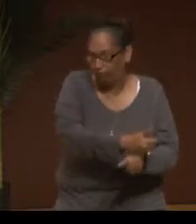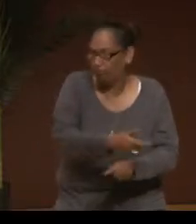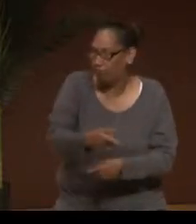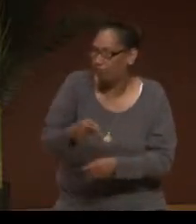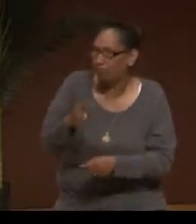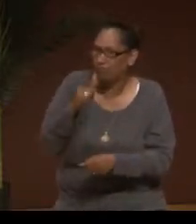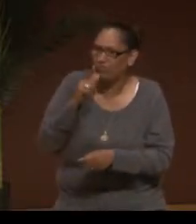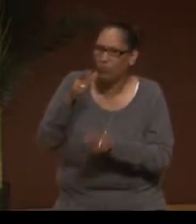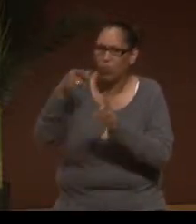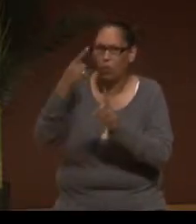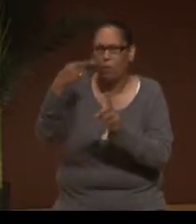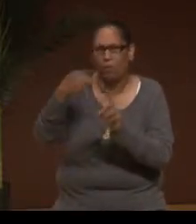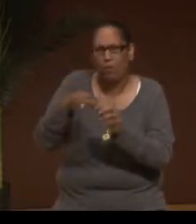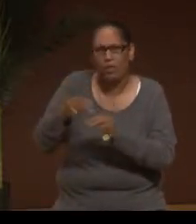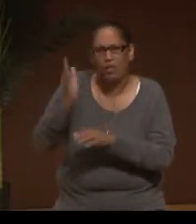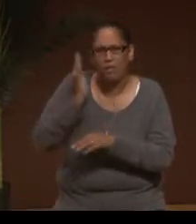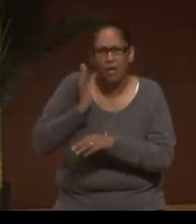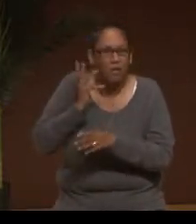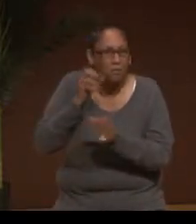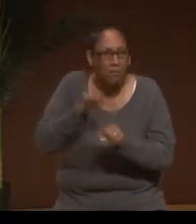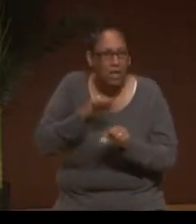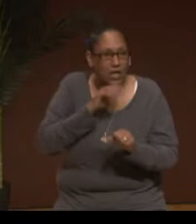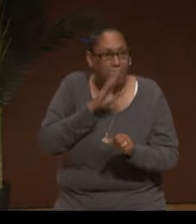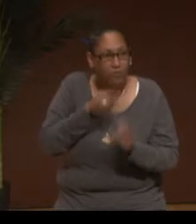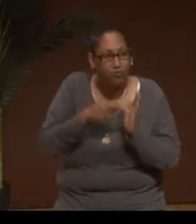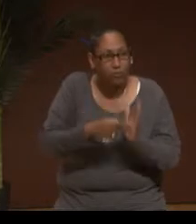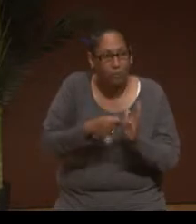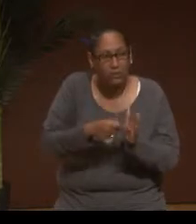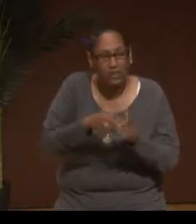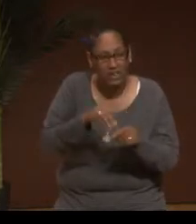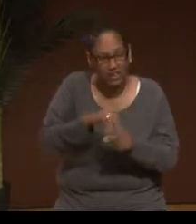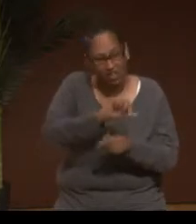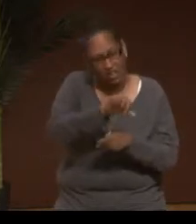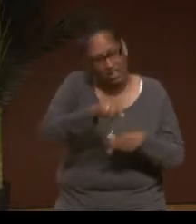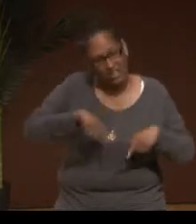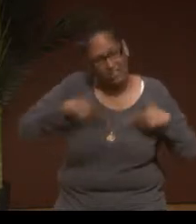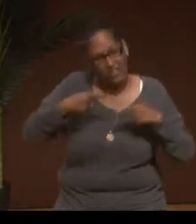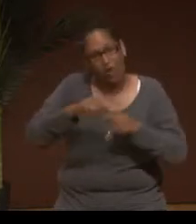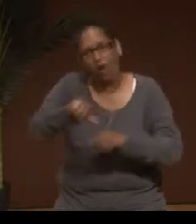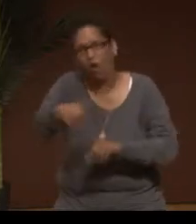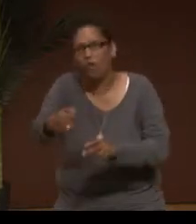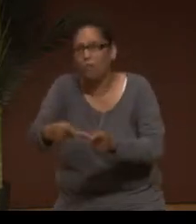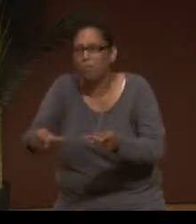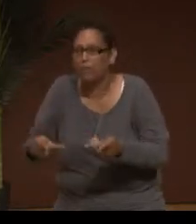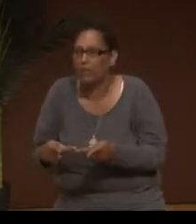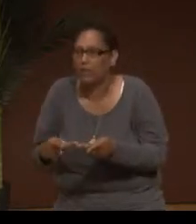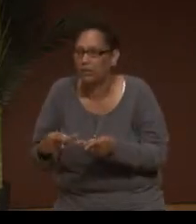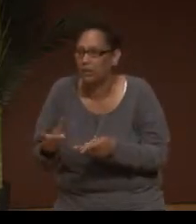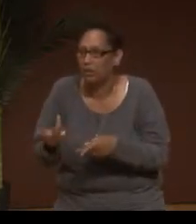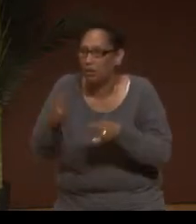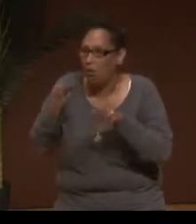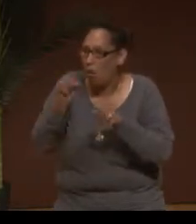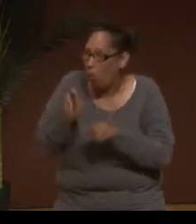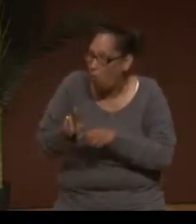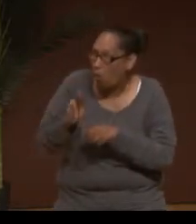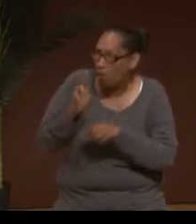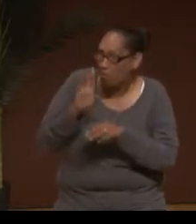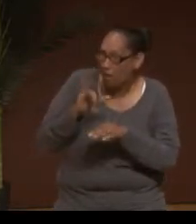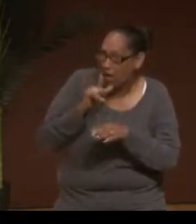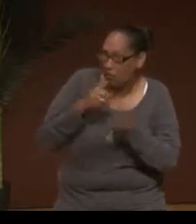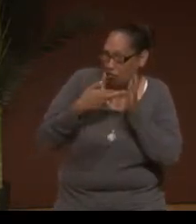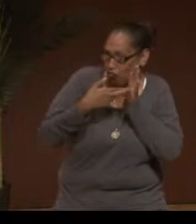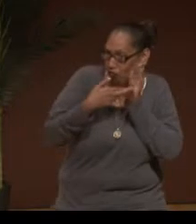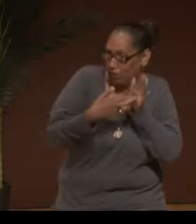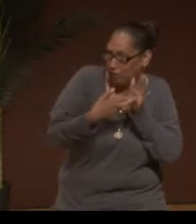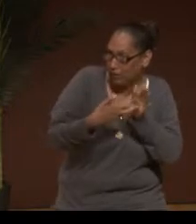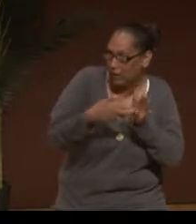point in the past may not be representative of those living in other places, or may not even be representative of those